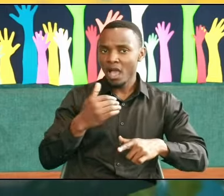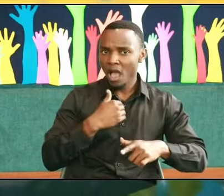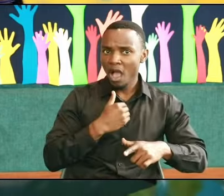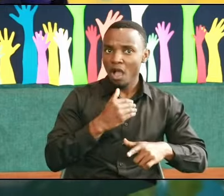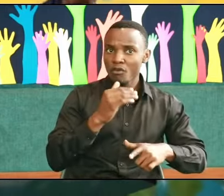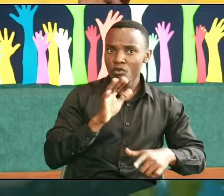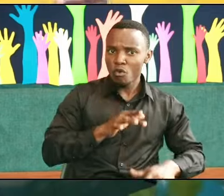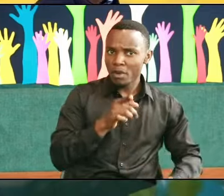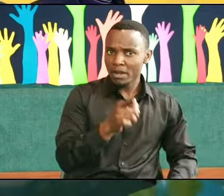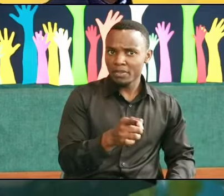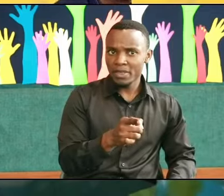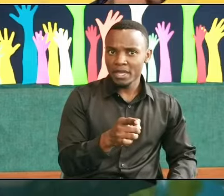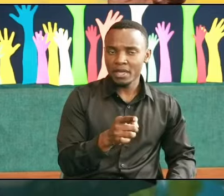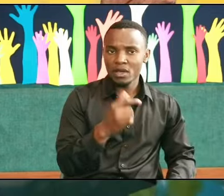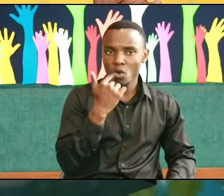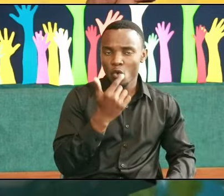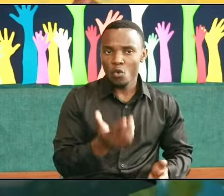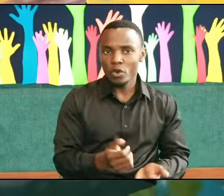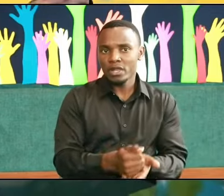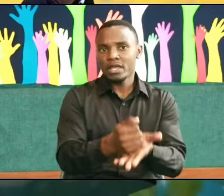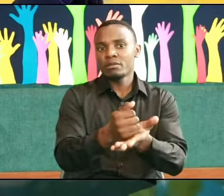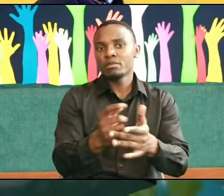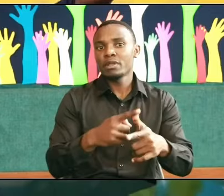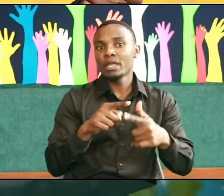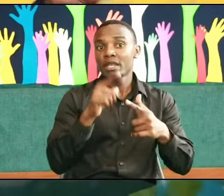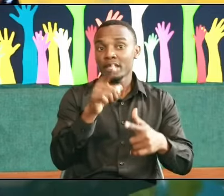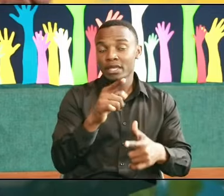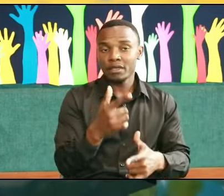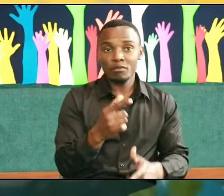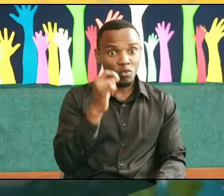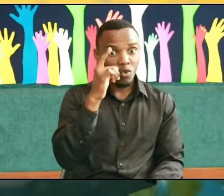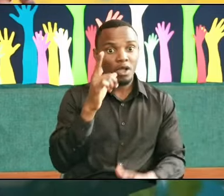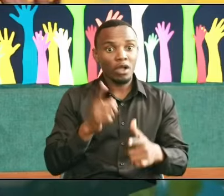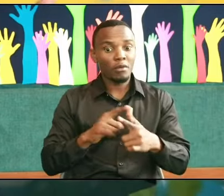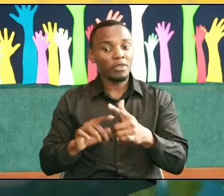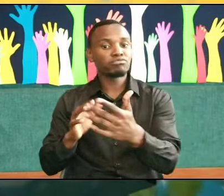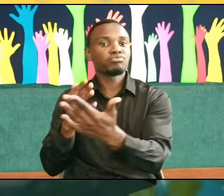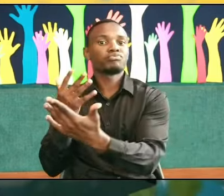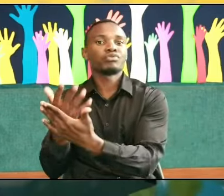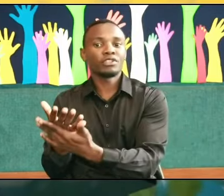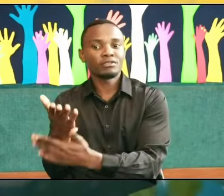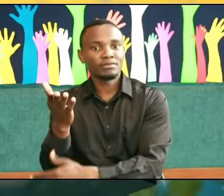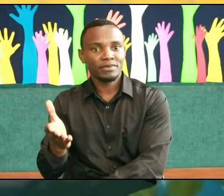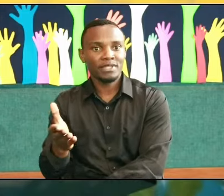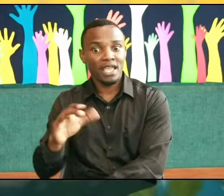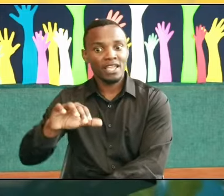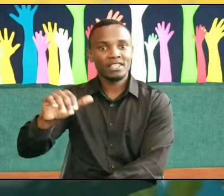you. So he arose and went to Zarephath. And when he came to the gate of the city,